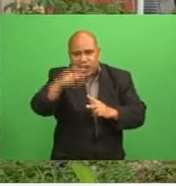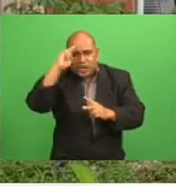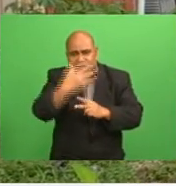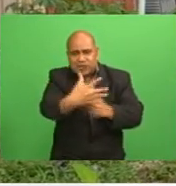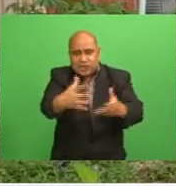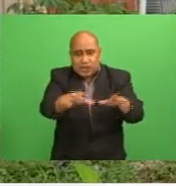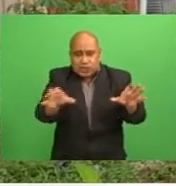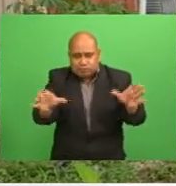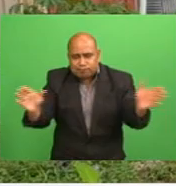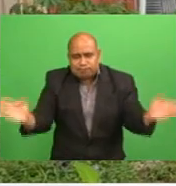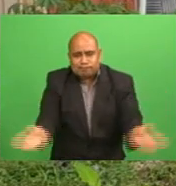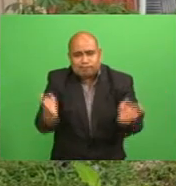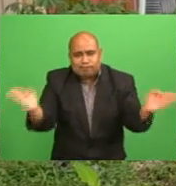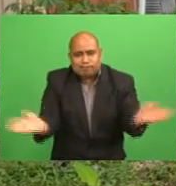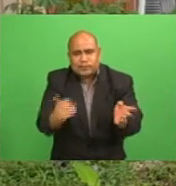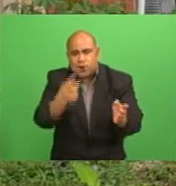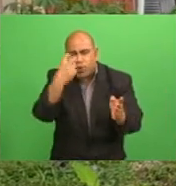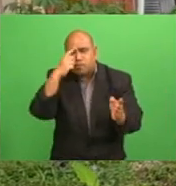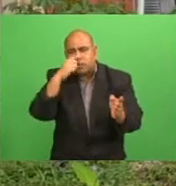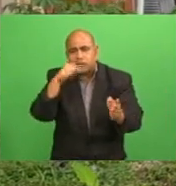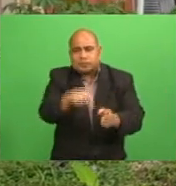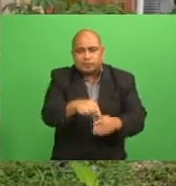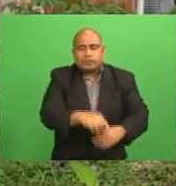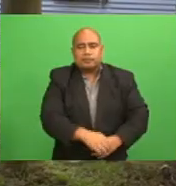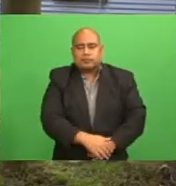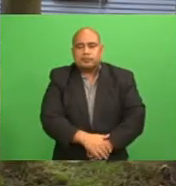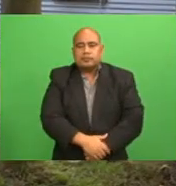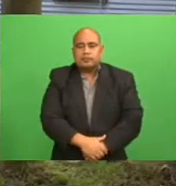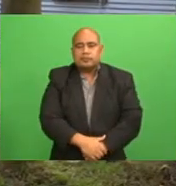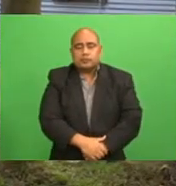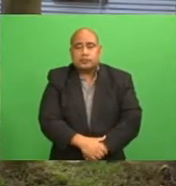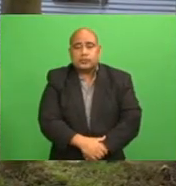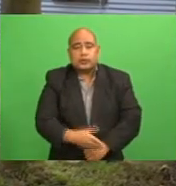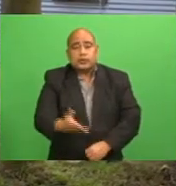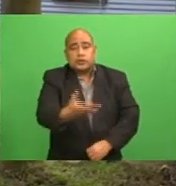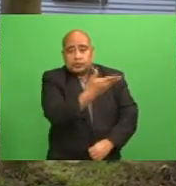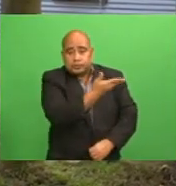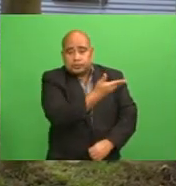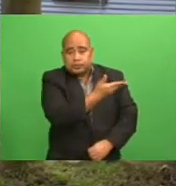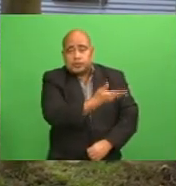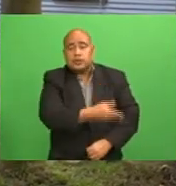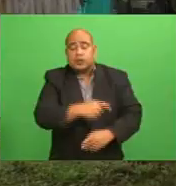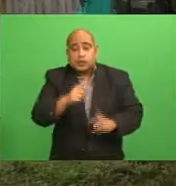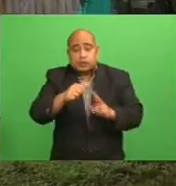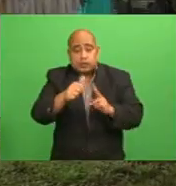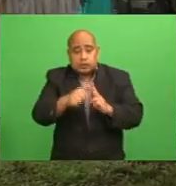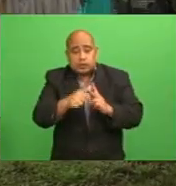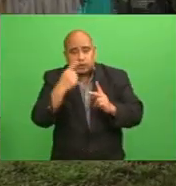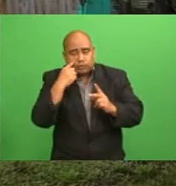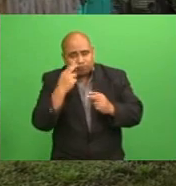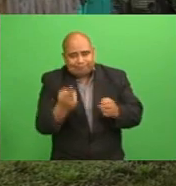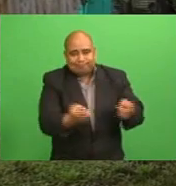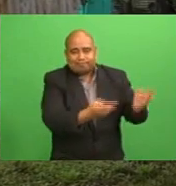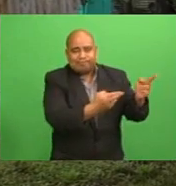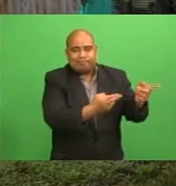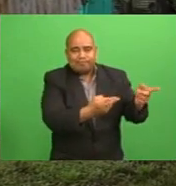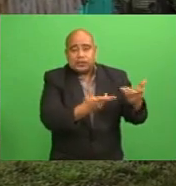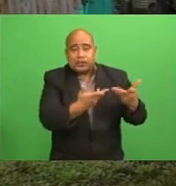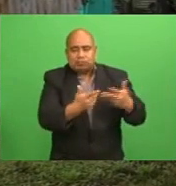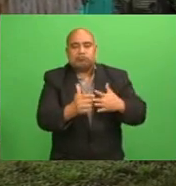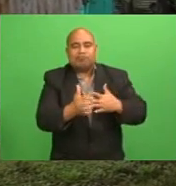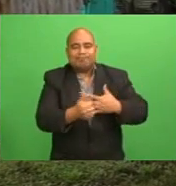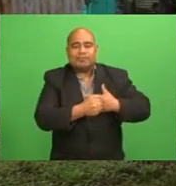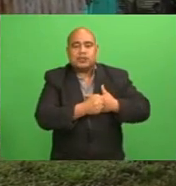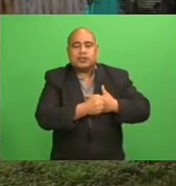Persons. Vatanasinga says they also recommend food security and safe drinking water for those living